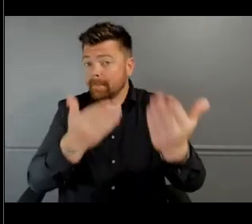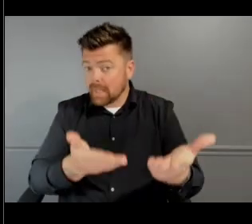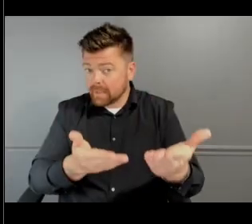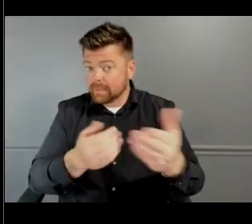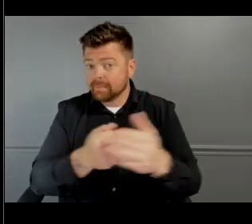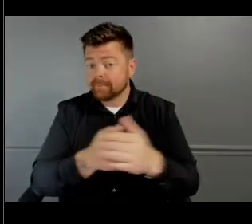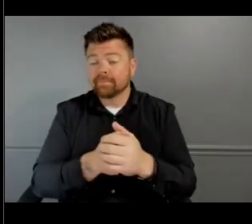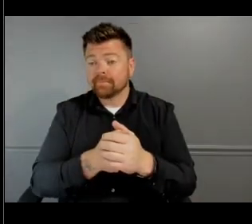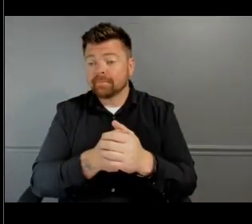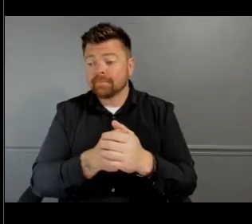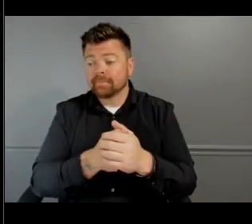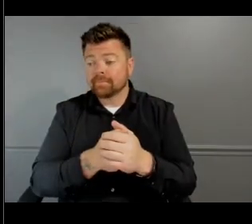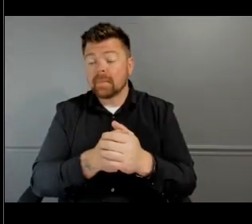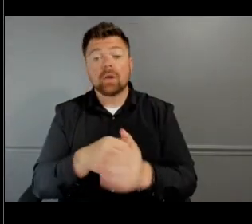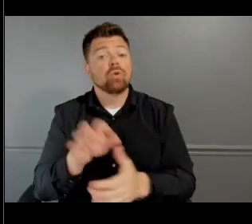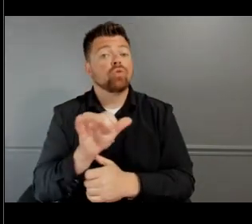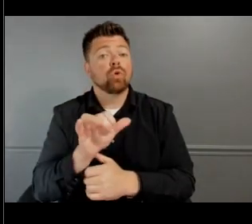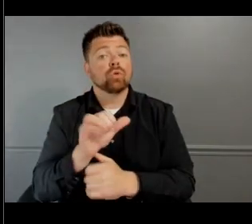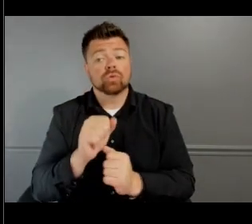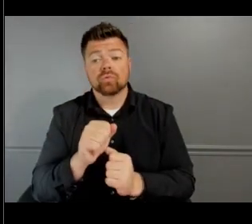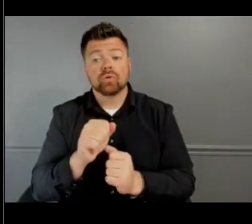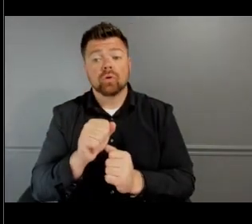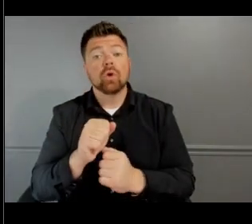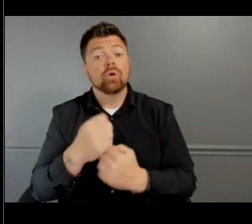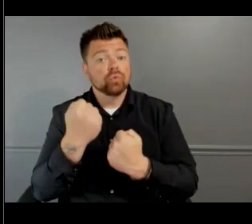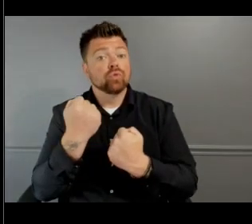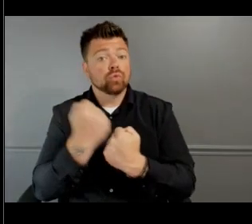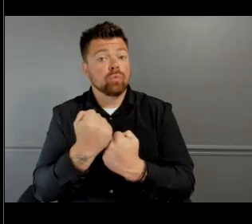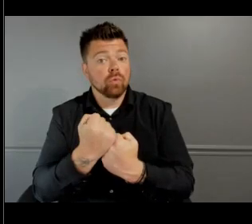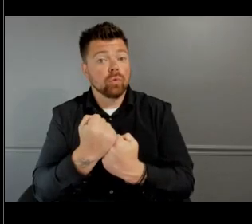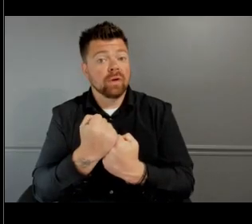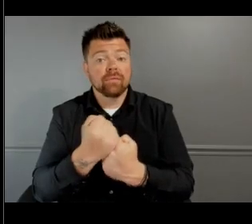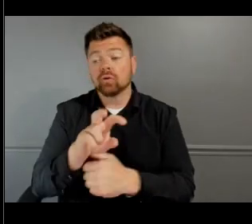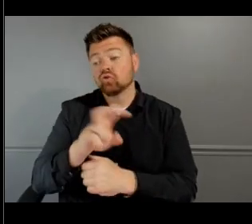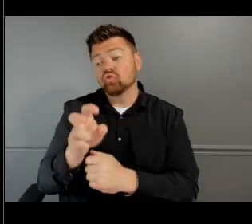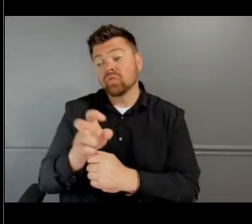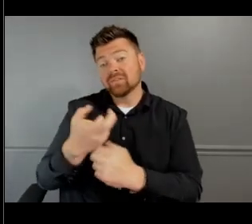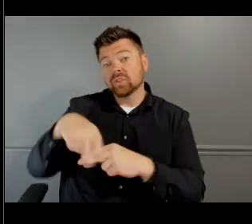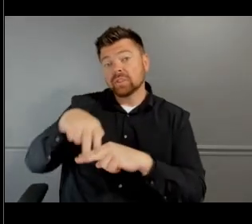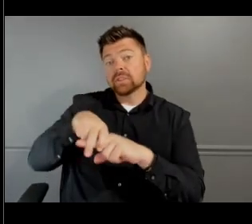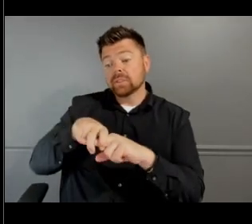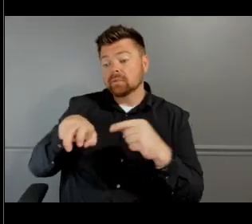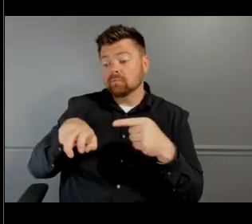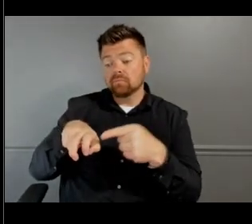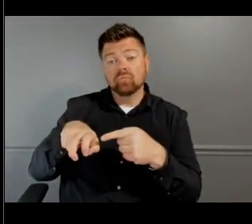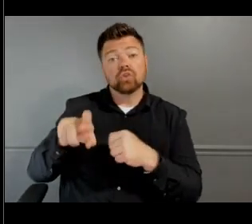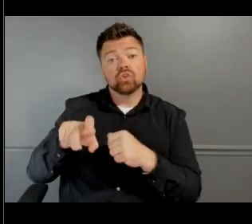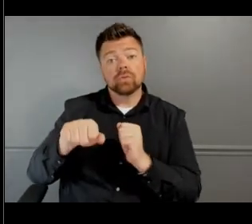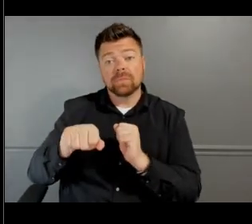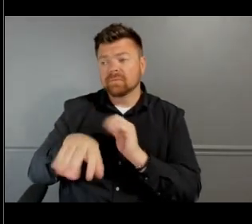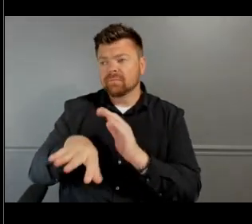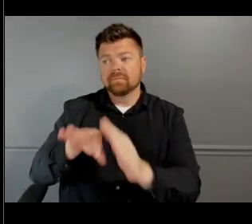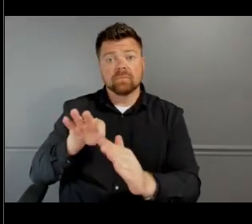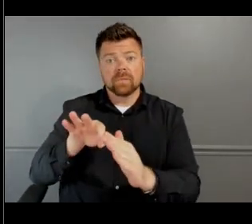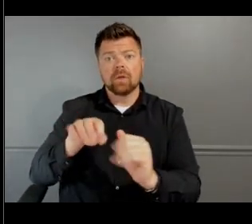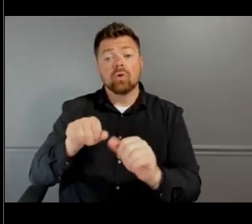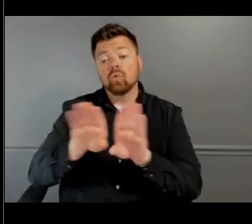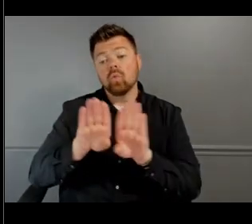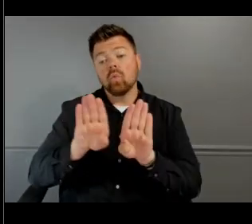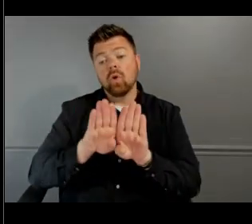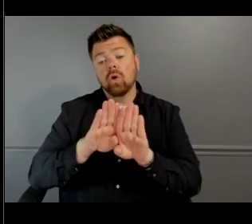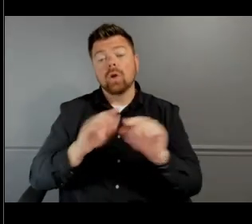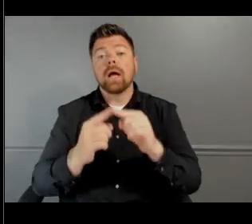in addition, reinforcing for a transfer seat should be located on the wall